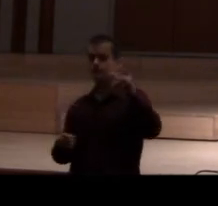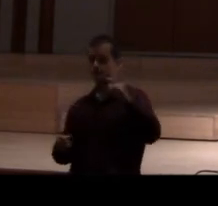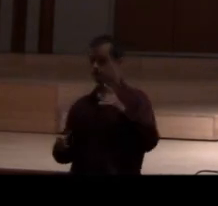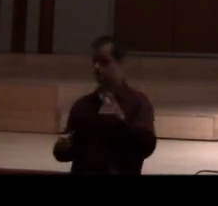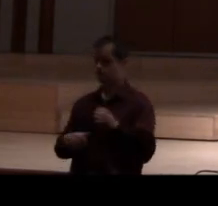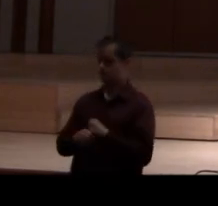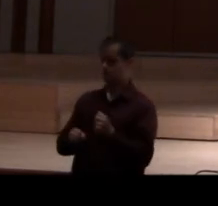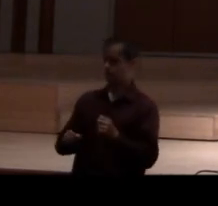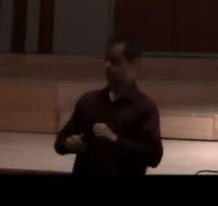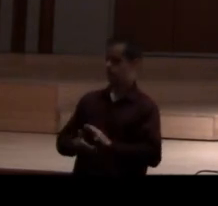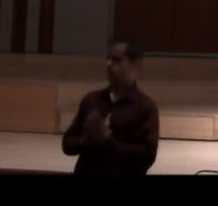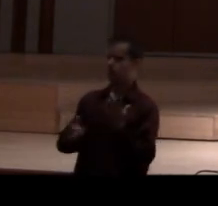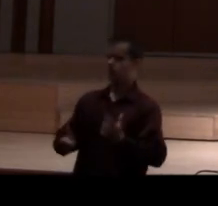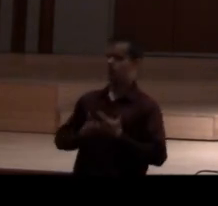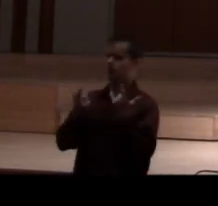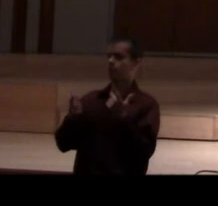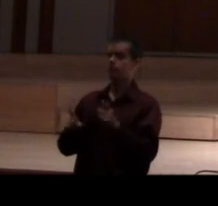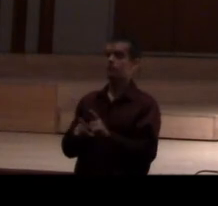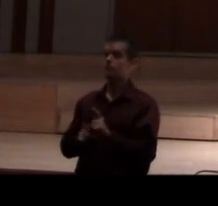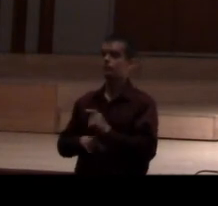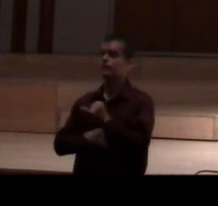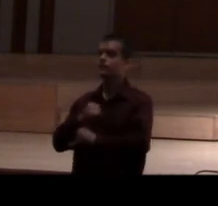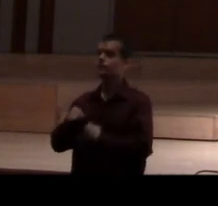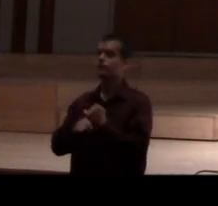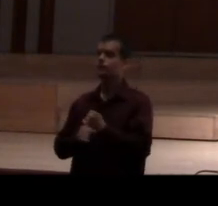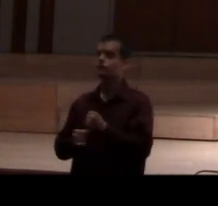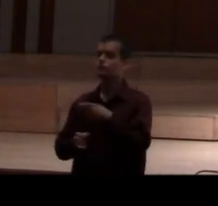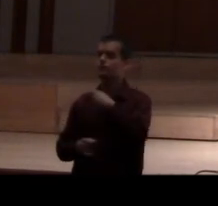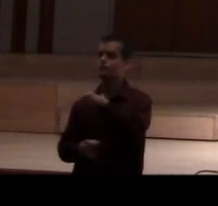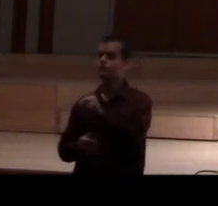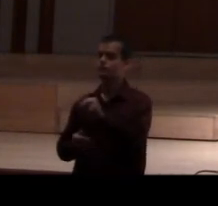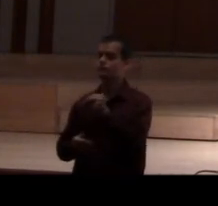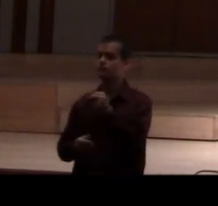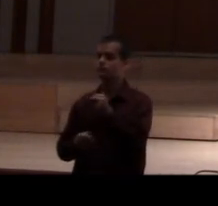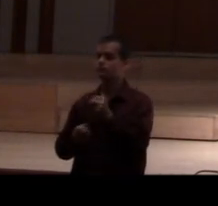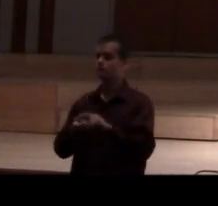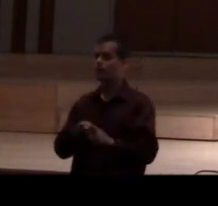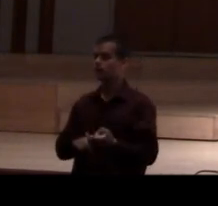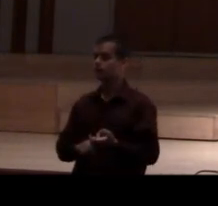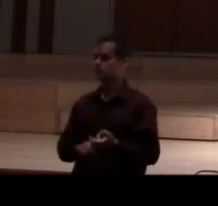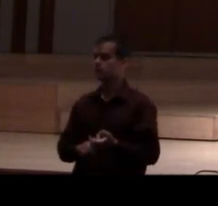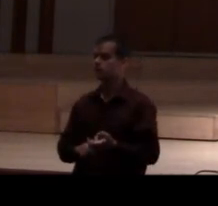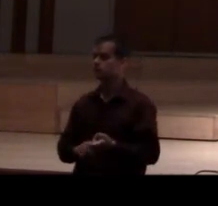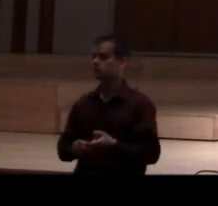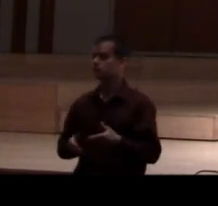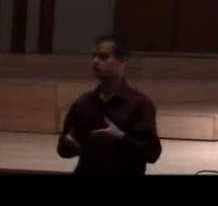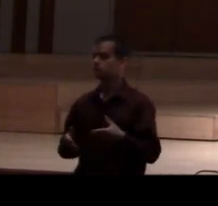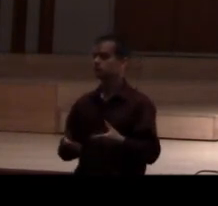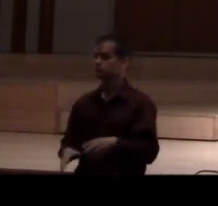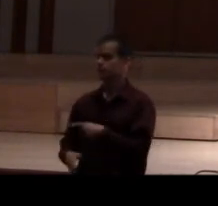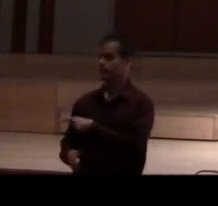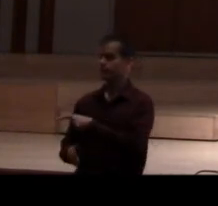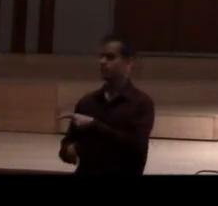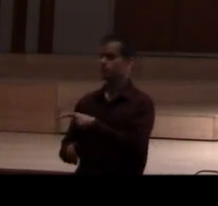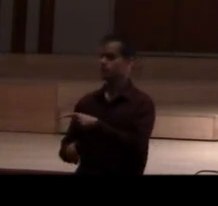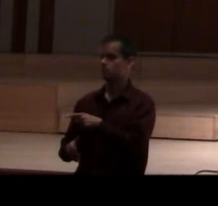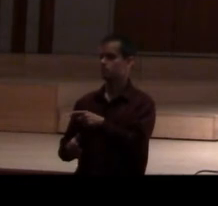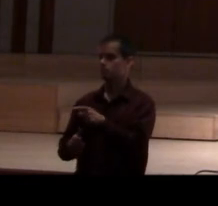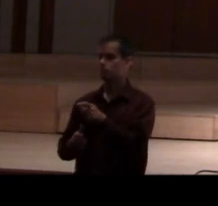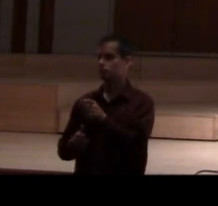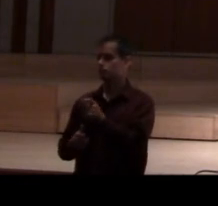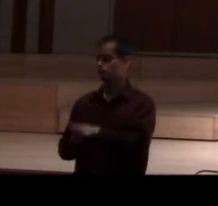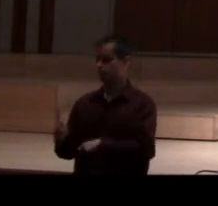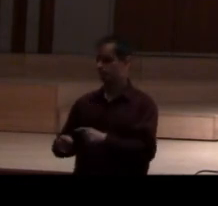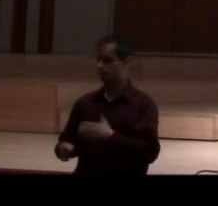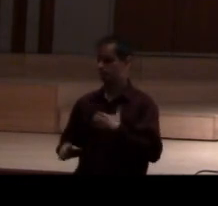I've also taken international pen pals and let kids write into my class where they observe what's